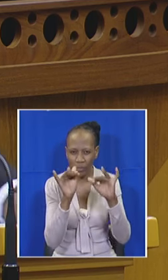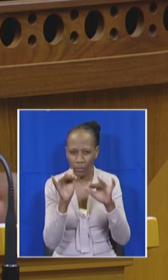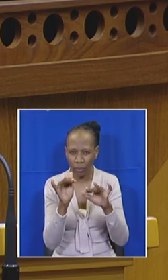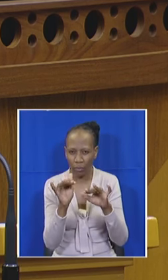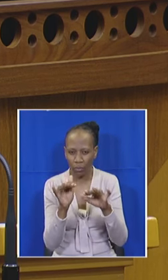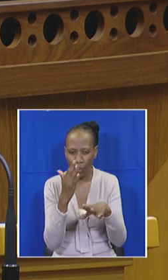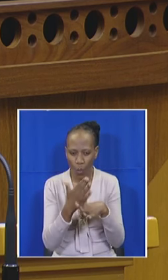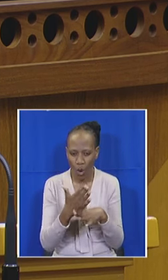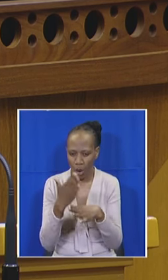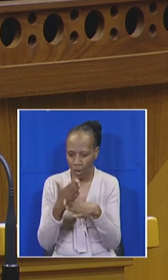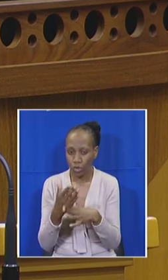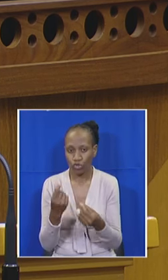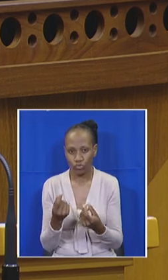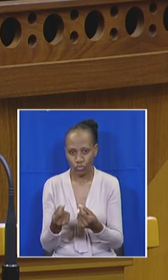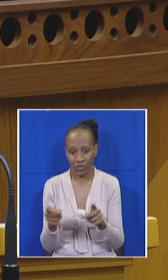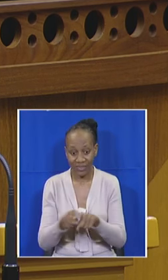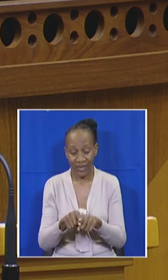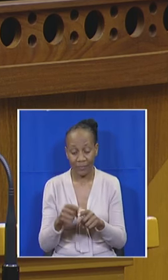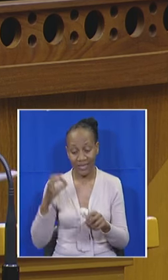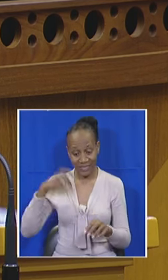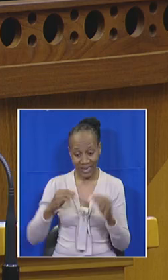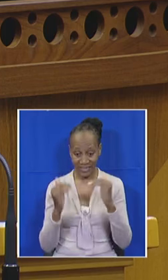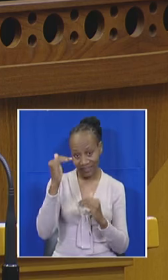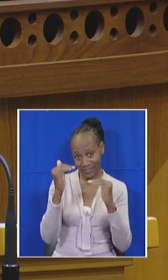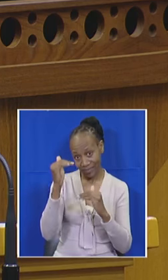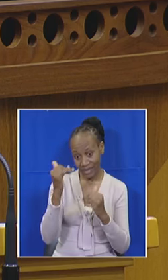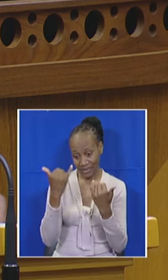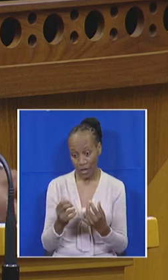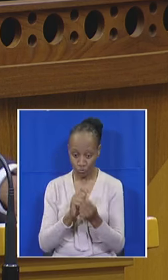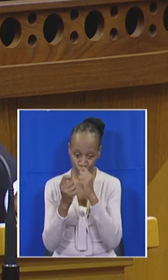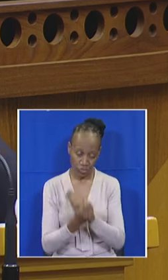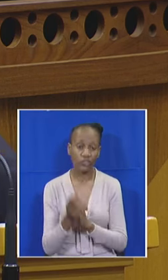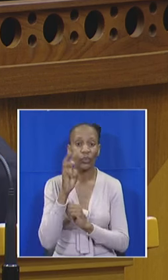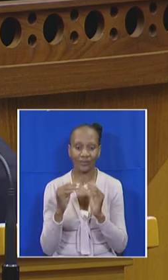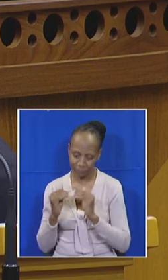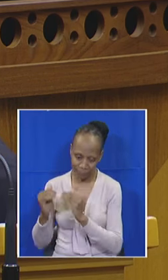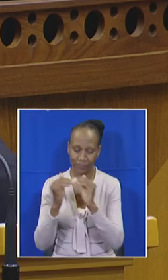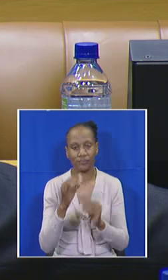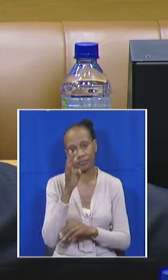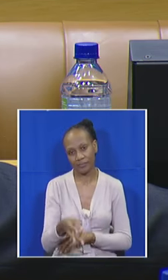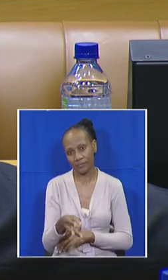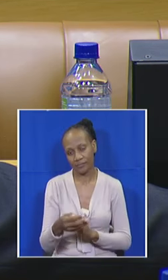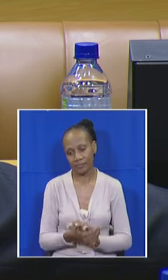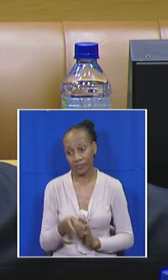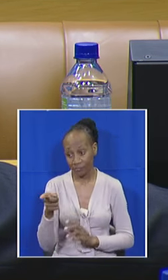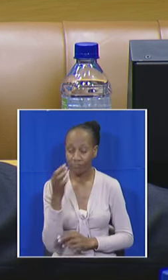income inequality. As you correctly pointed